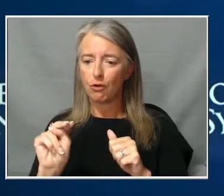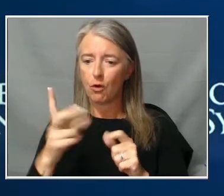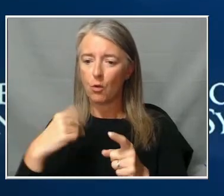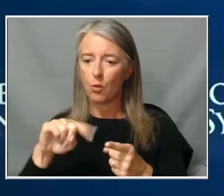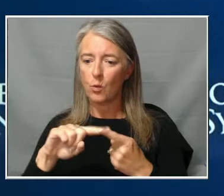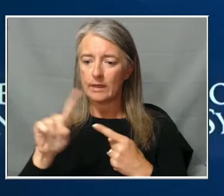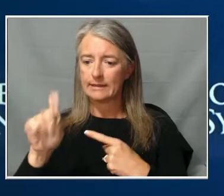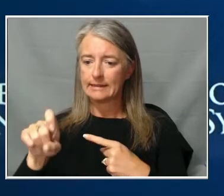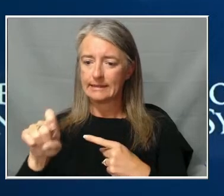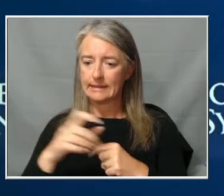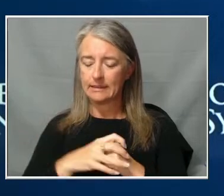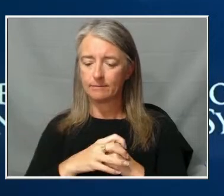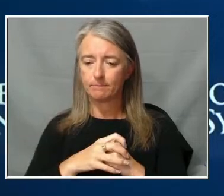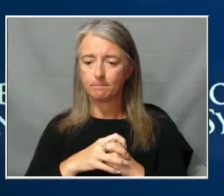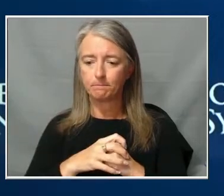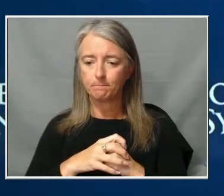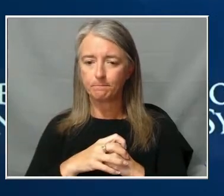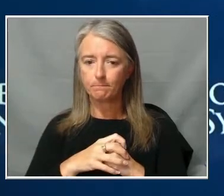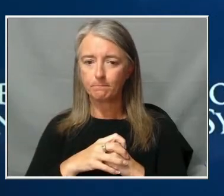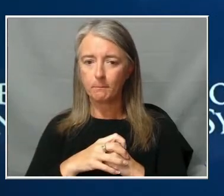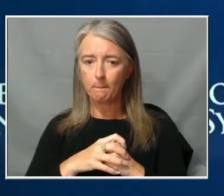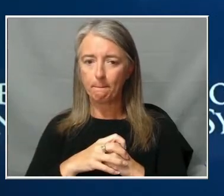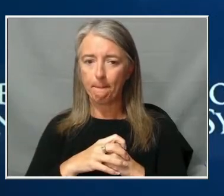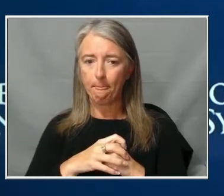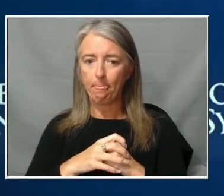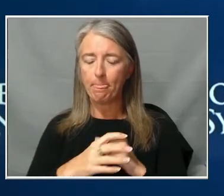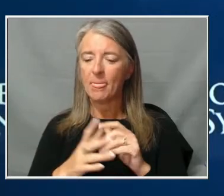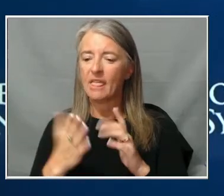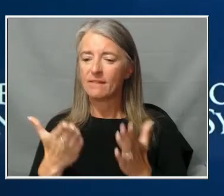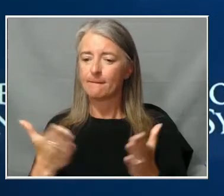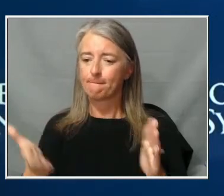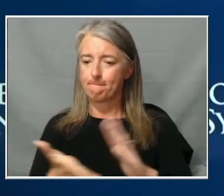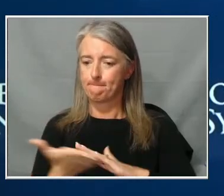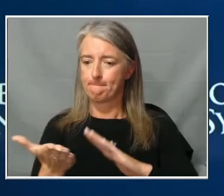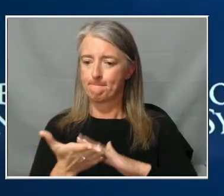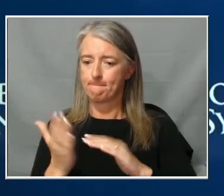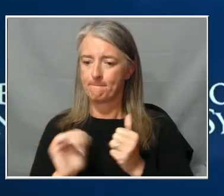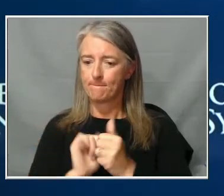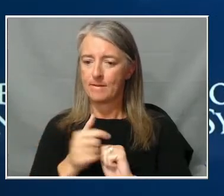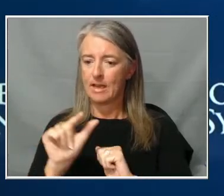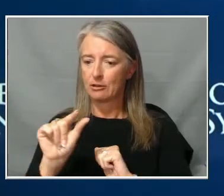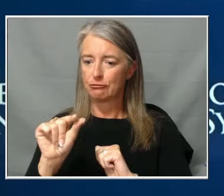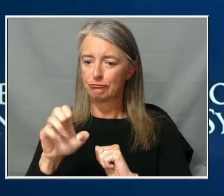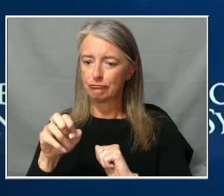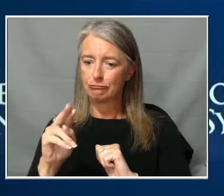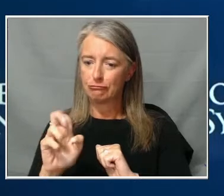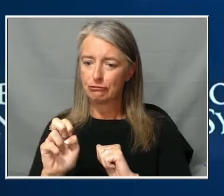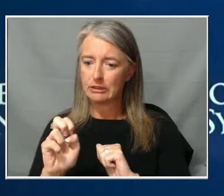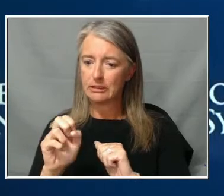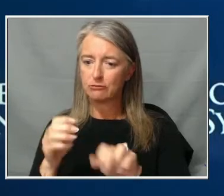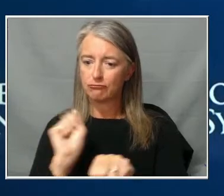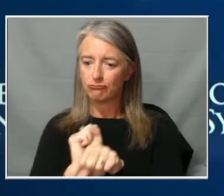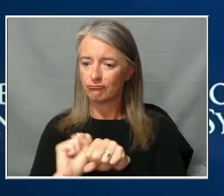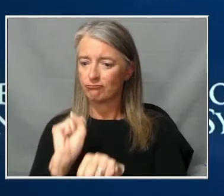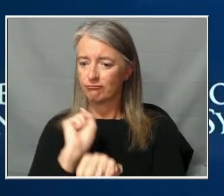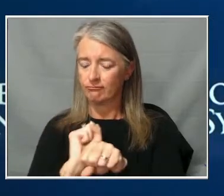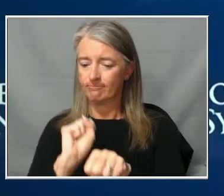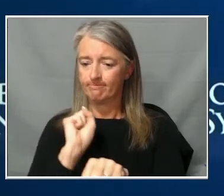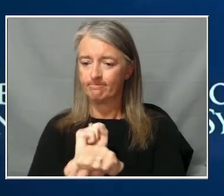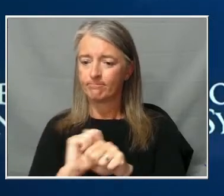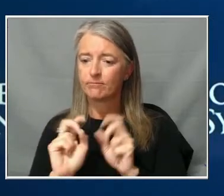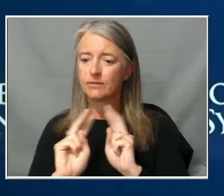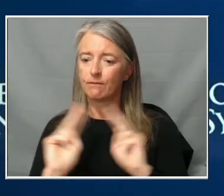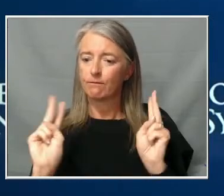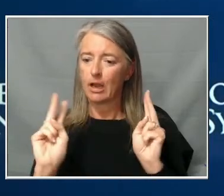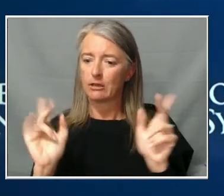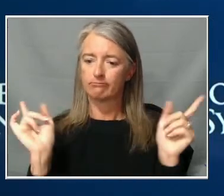And the mechanisms that regulate how genes get turned on and turned off are very complex, and